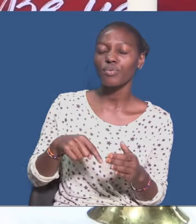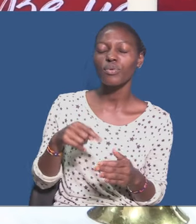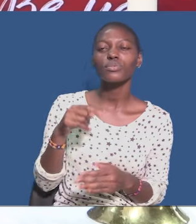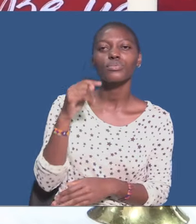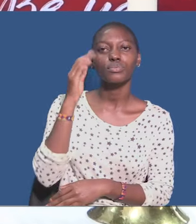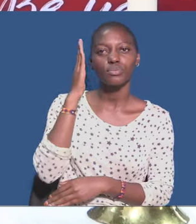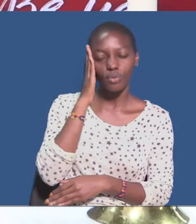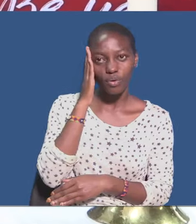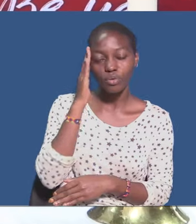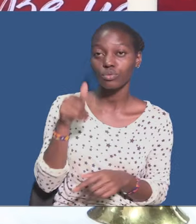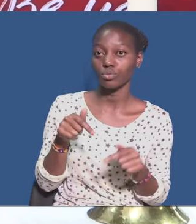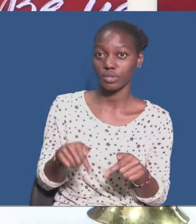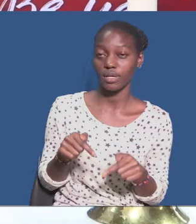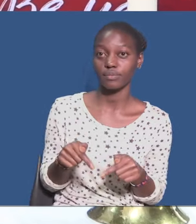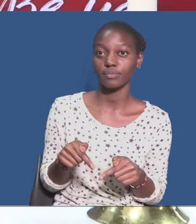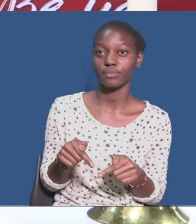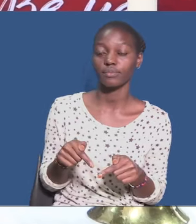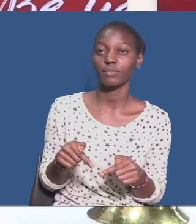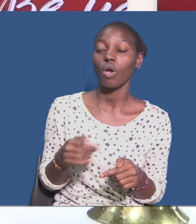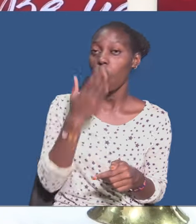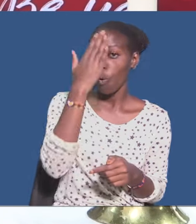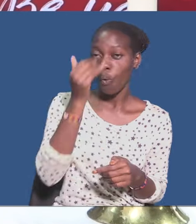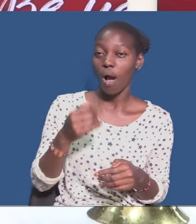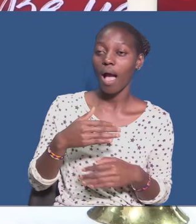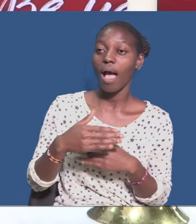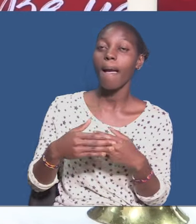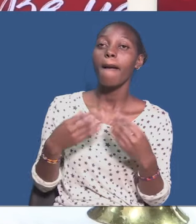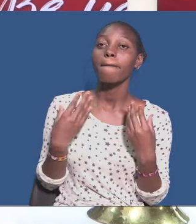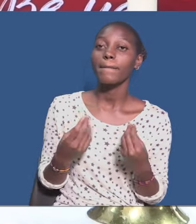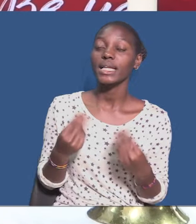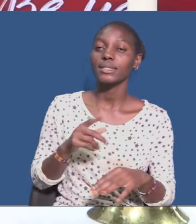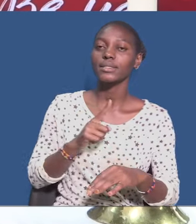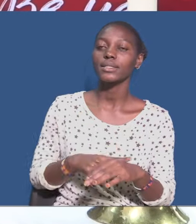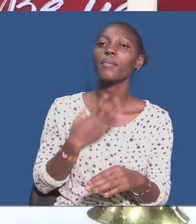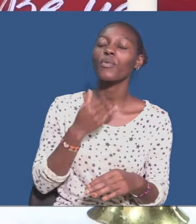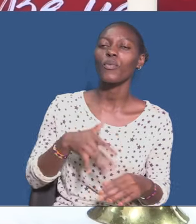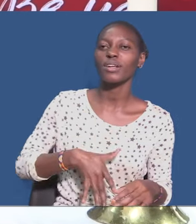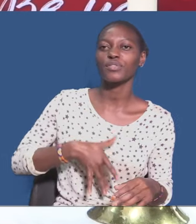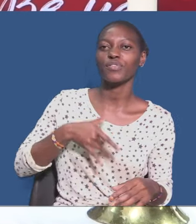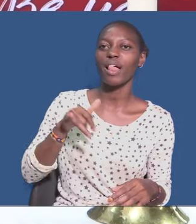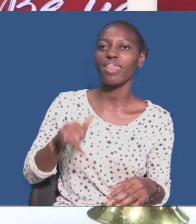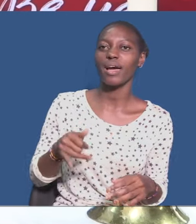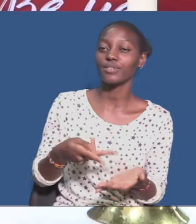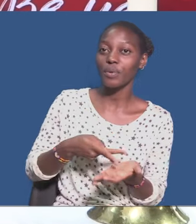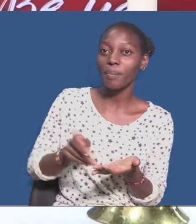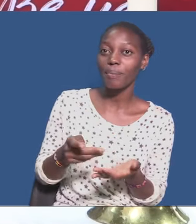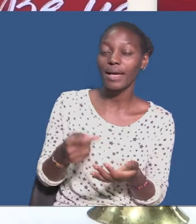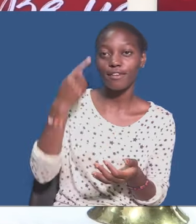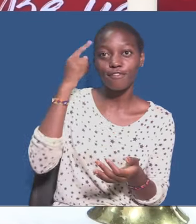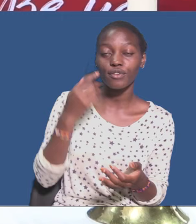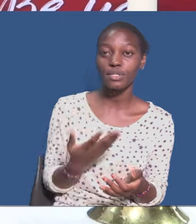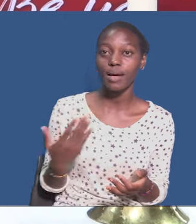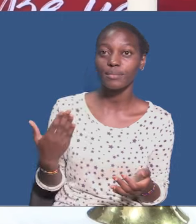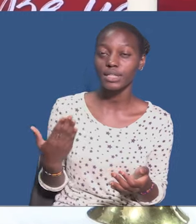today. Because many a times, sometimes we want to feel like we paid for something to be able